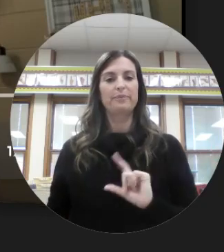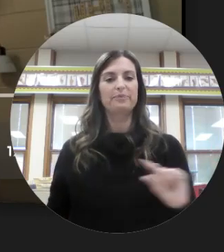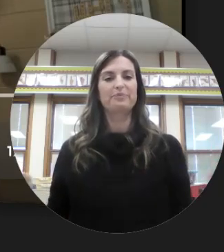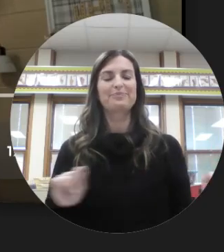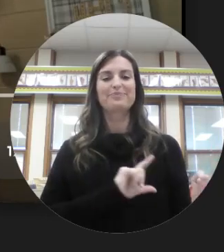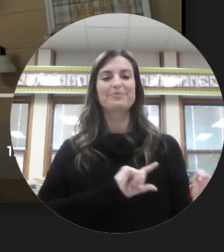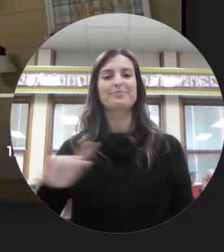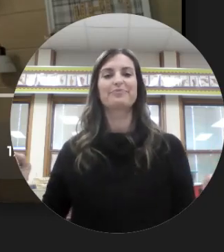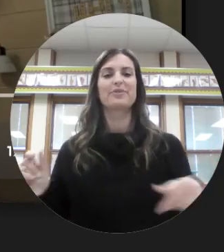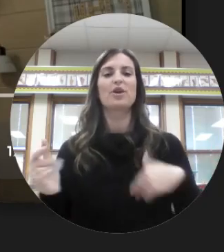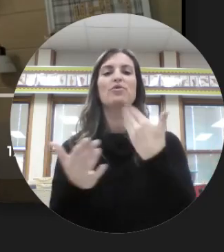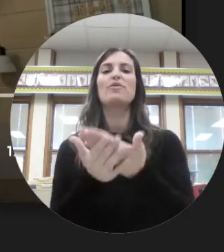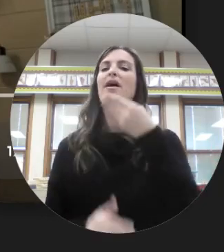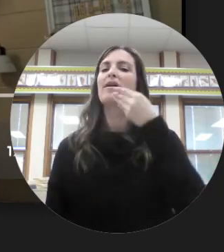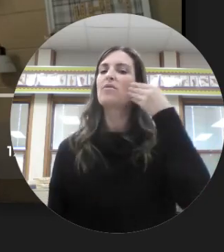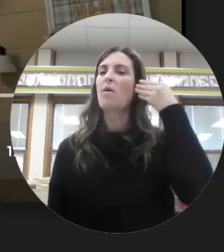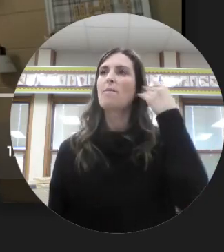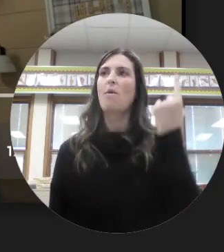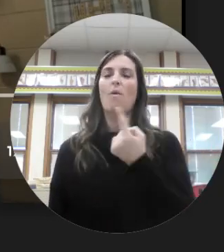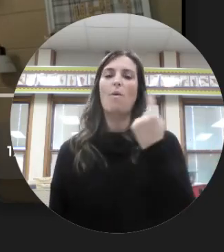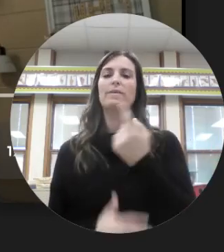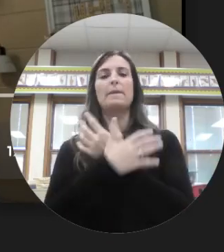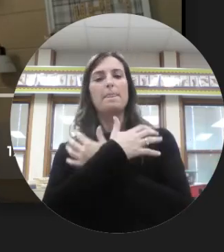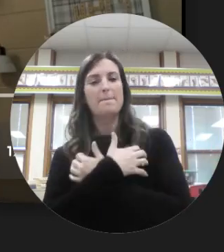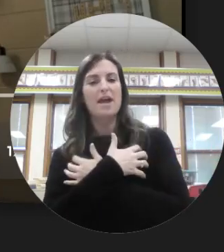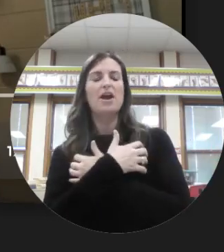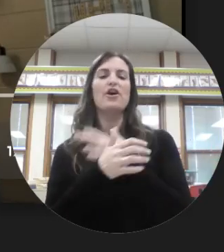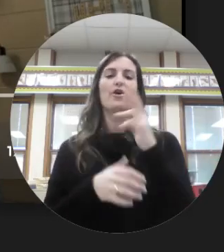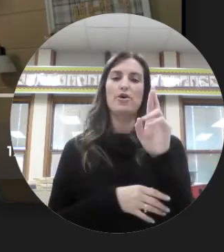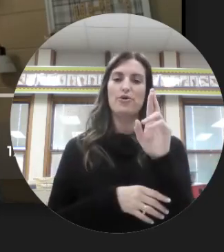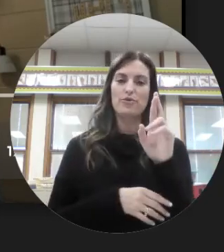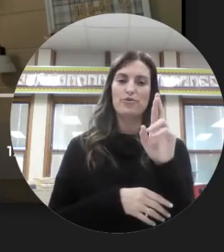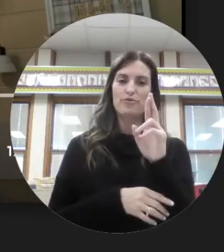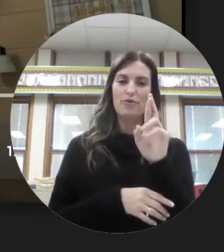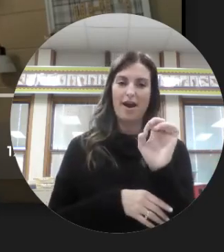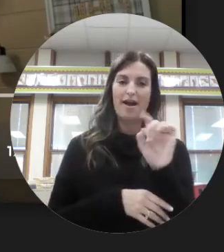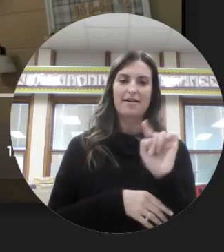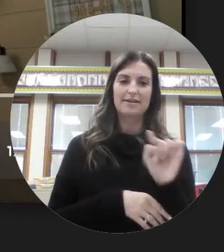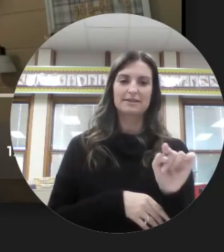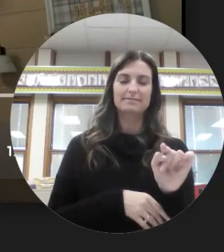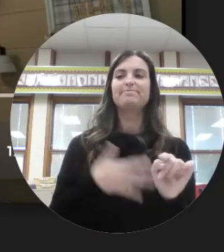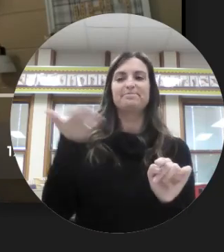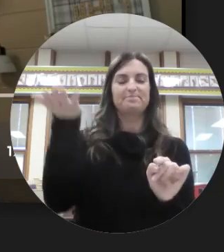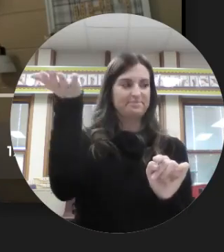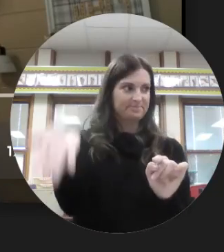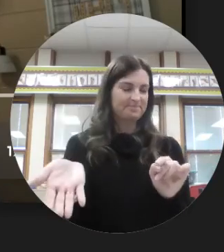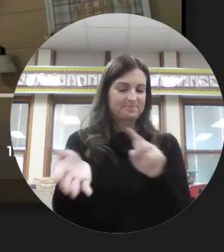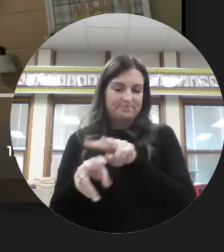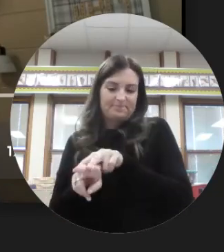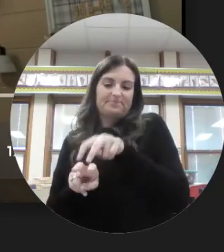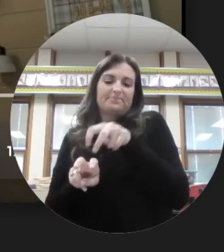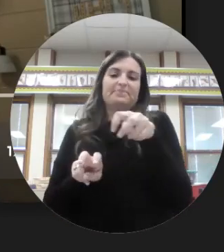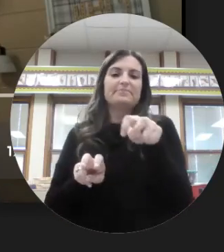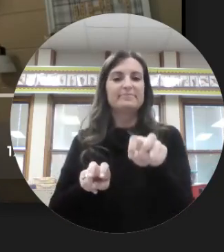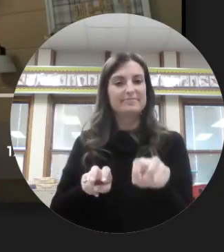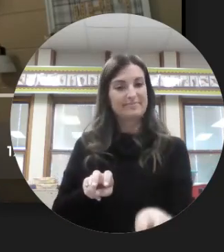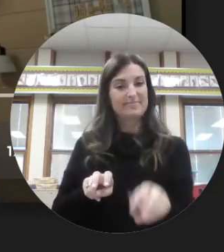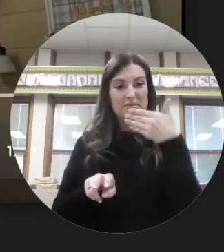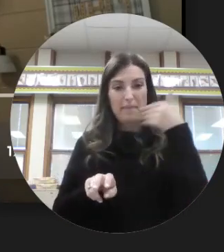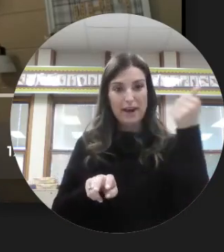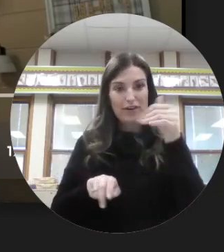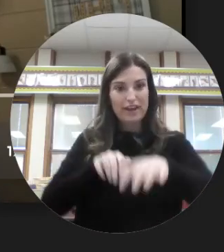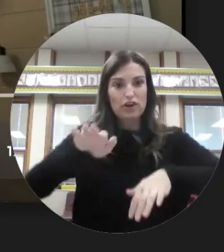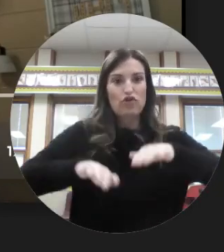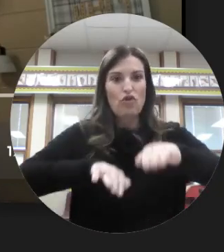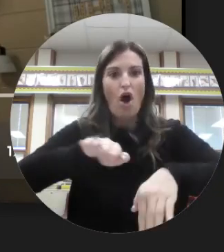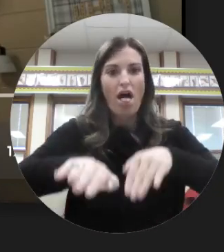at the nest, only the original members remained. "Here we are," said Mother Bear, helping Roz down into the garden. "Now, wasn't that better than crawling all the